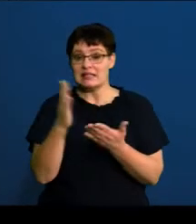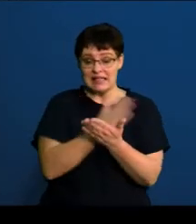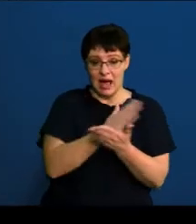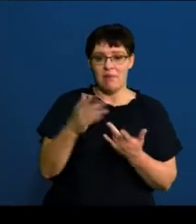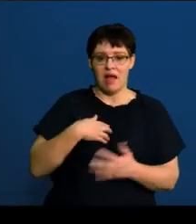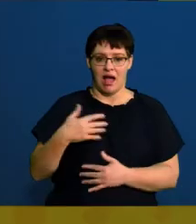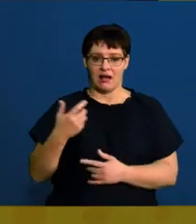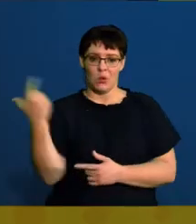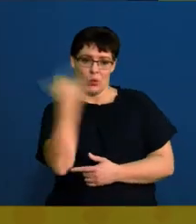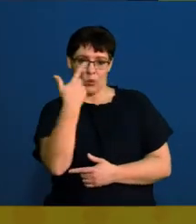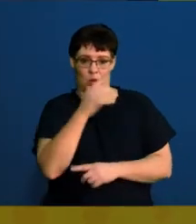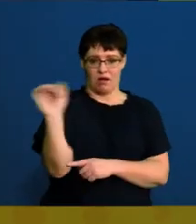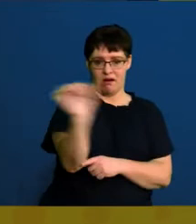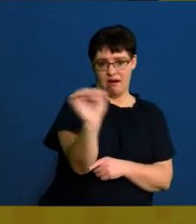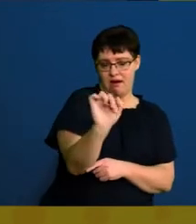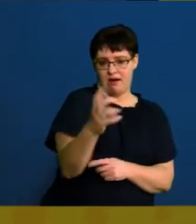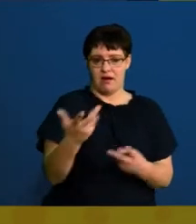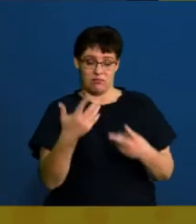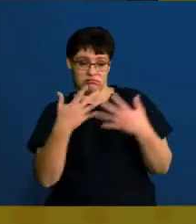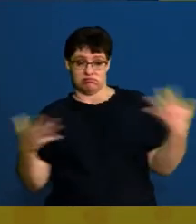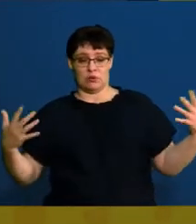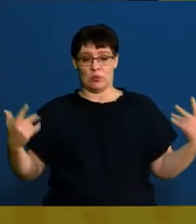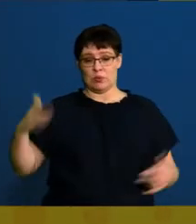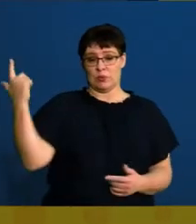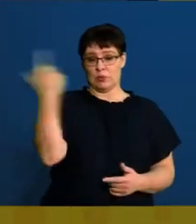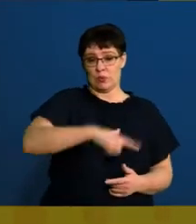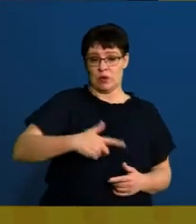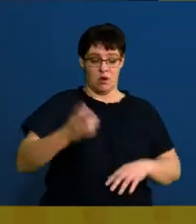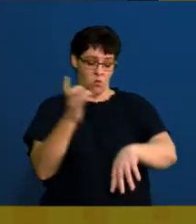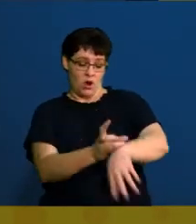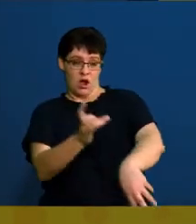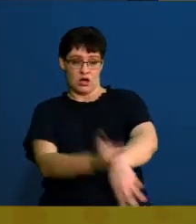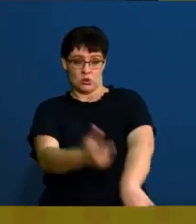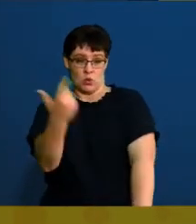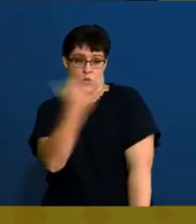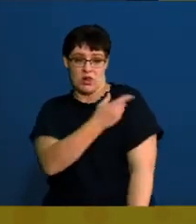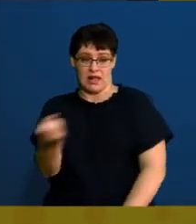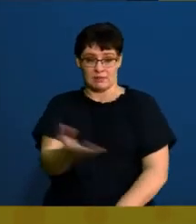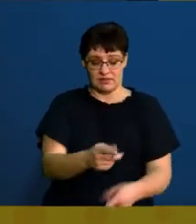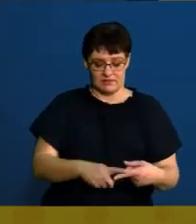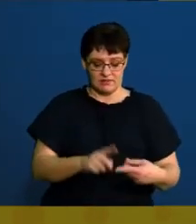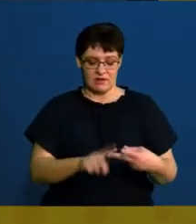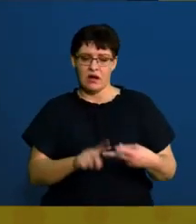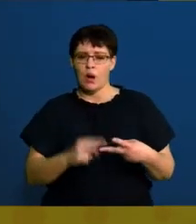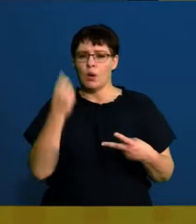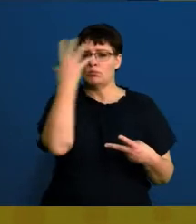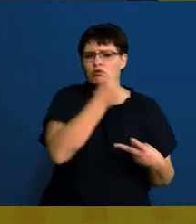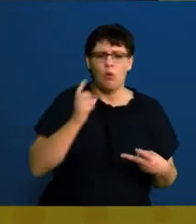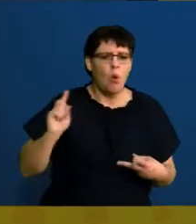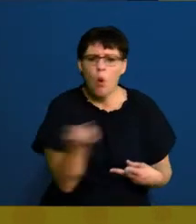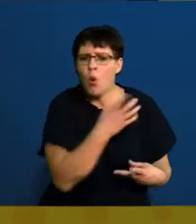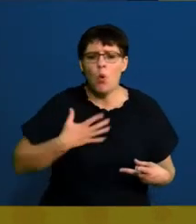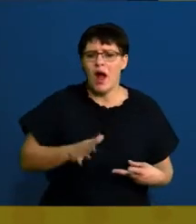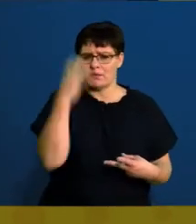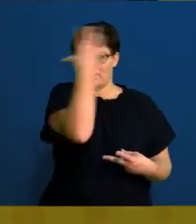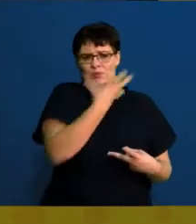like cars and these extravagant new high-tech watches. Then beautiful. Everyone wants to look beautiful today,